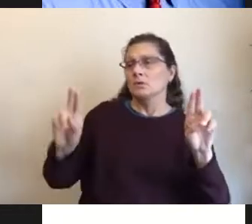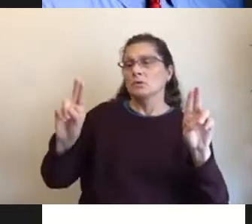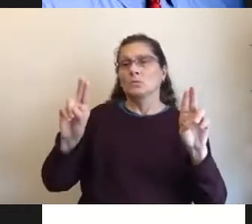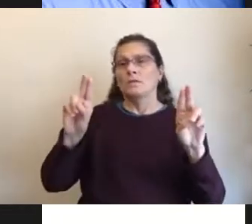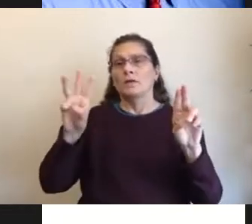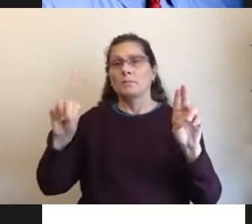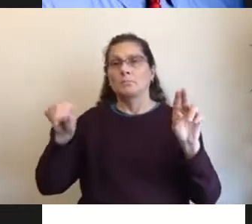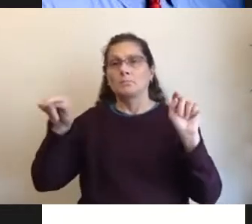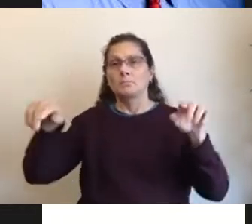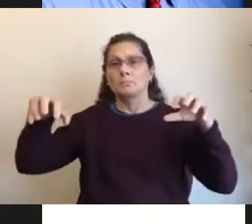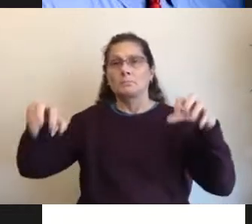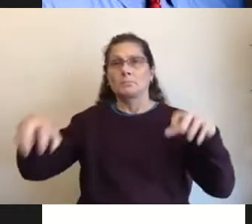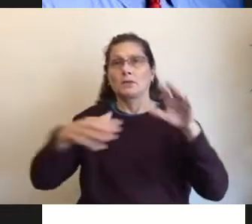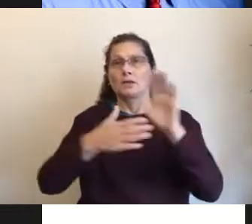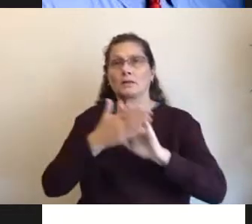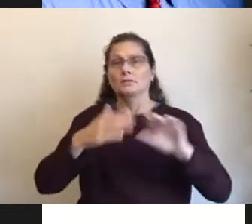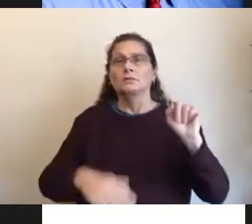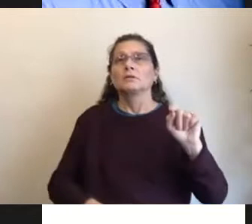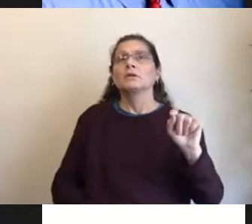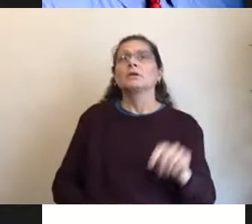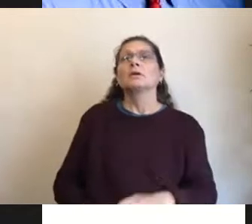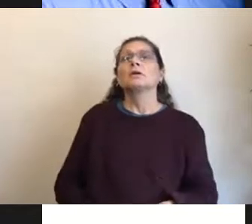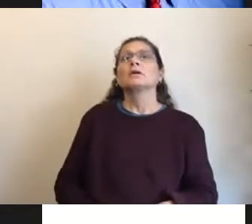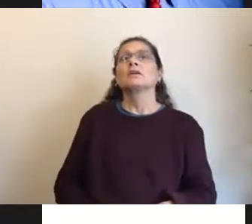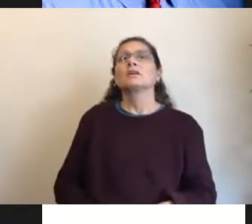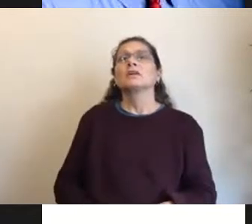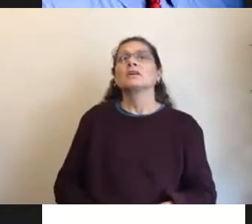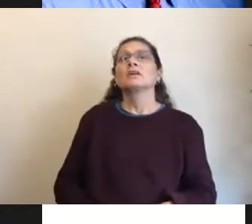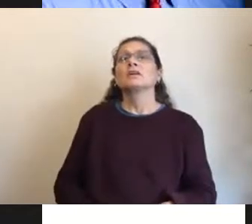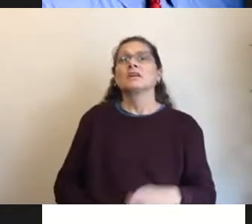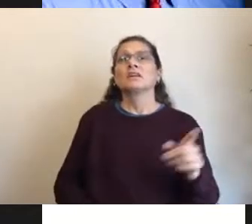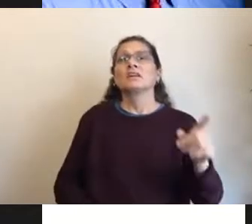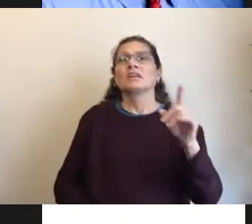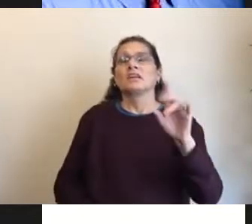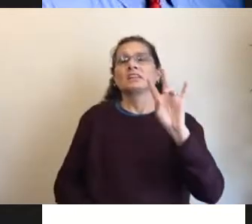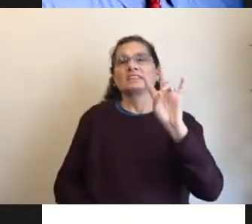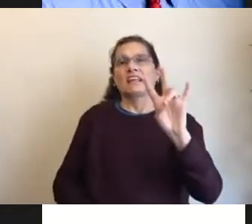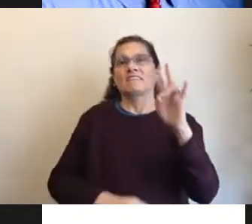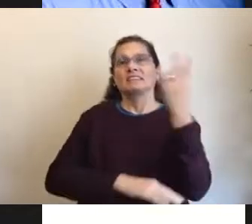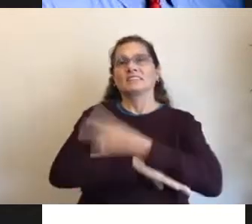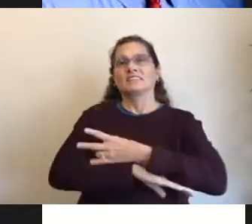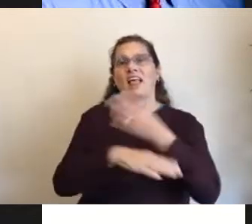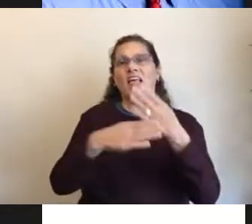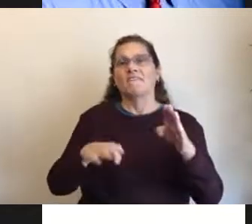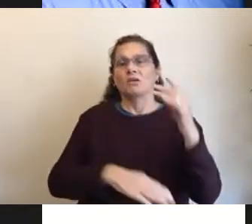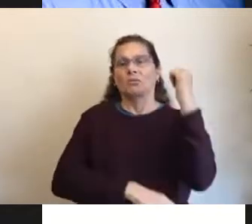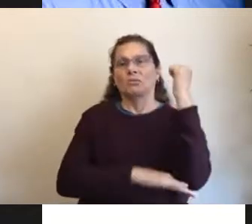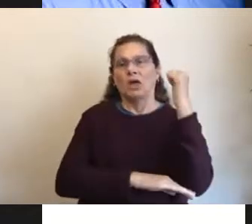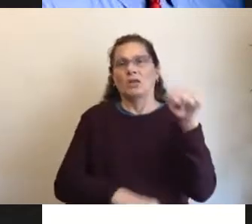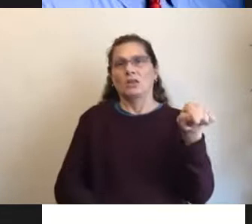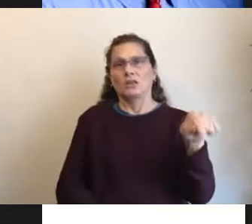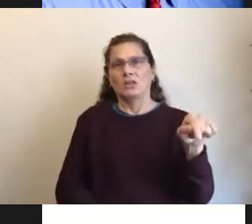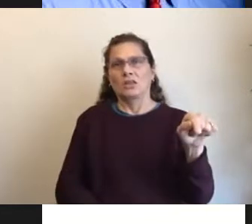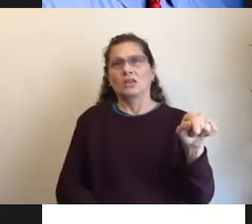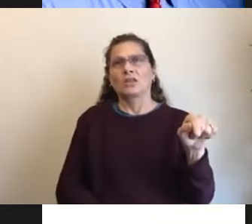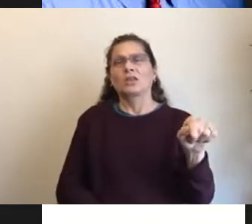shows the 7-day average has reached a record high this week, and MU recorded its highest single-day count on Tuesday. What do you believe is